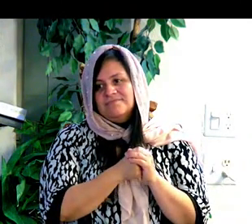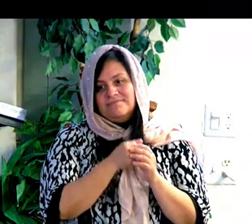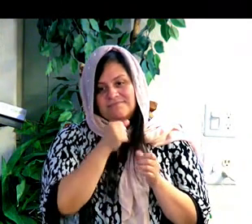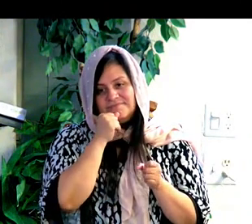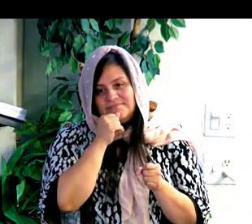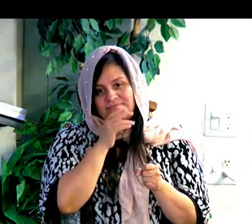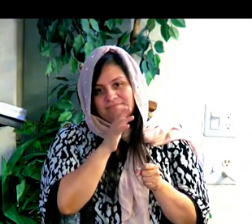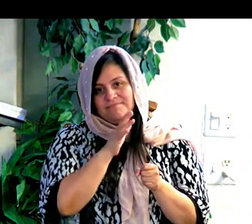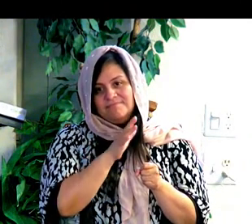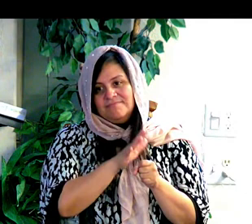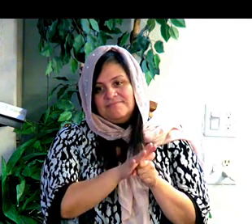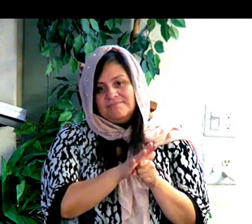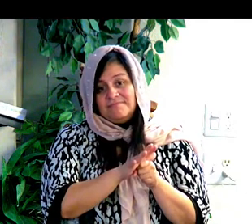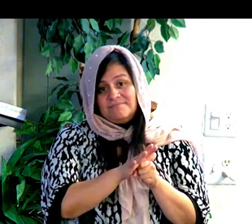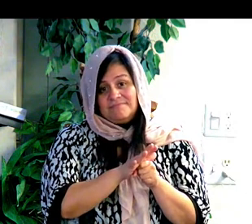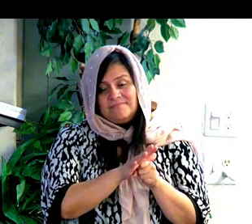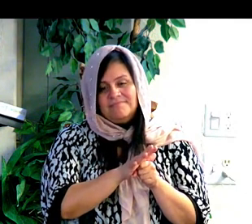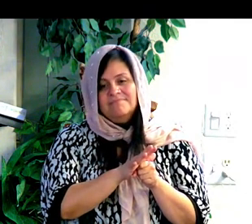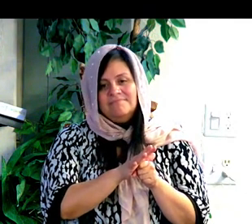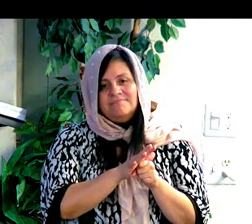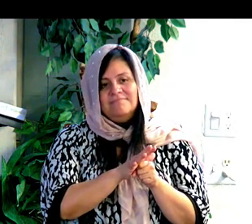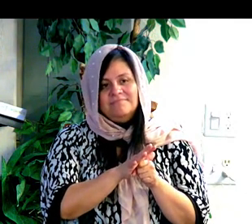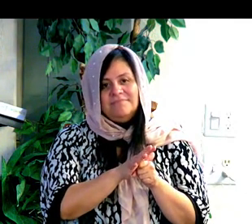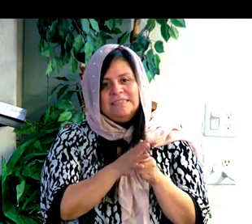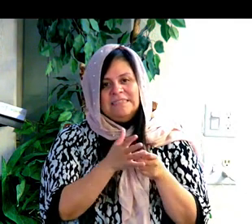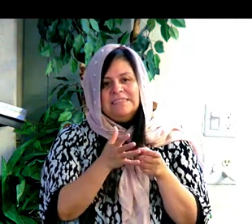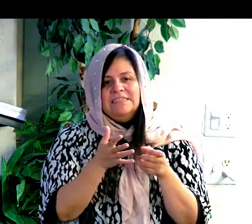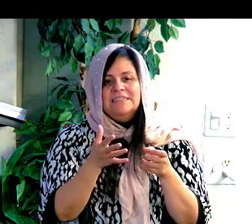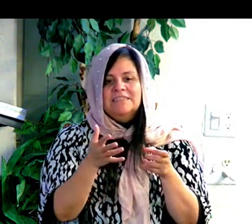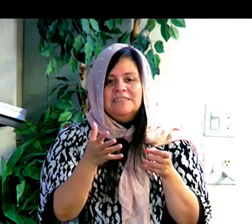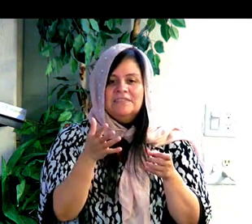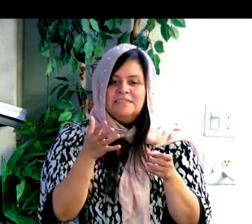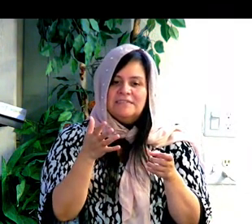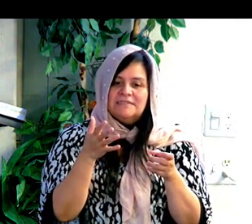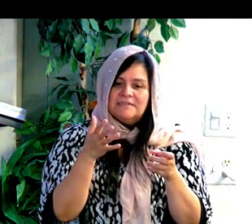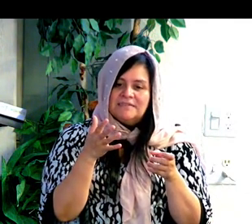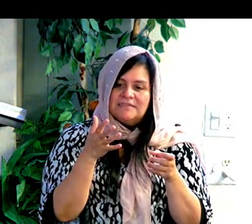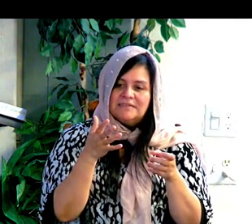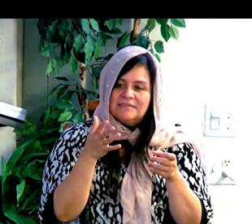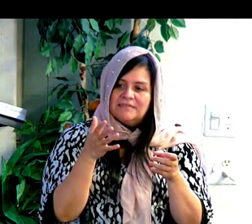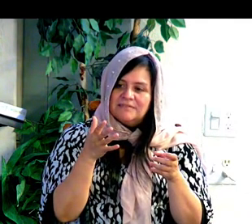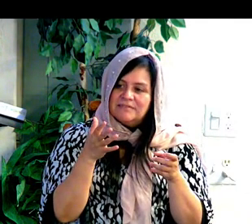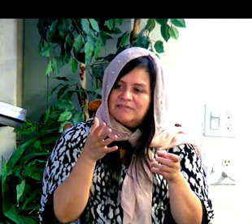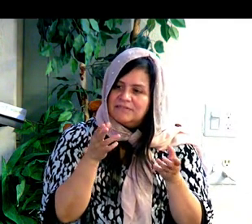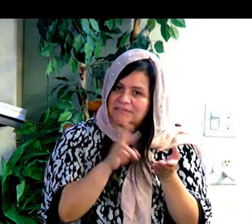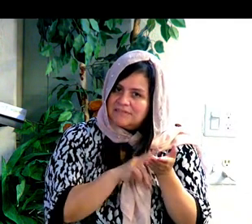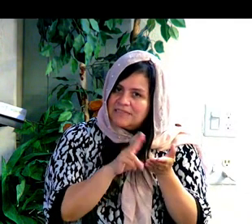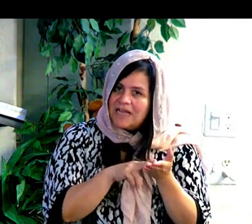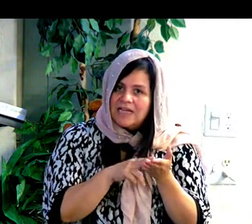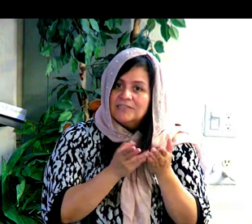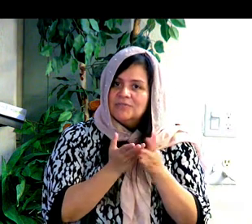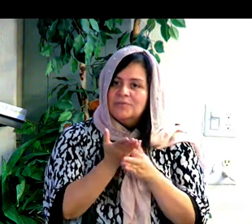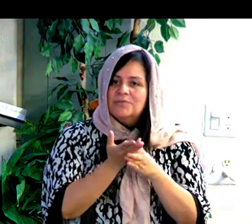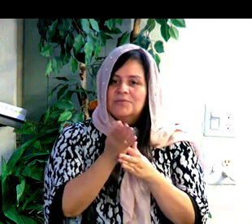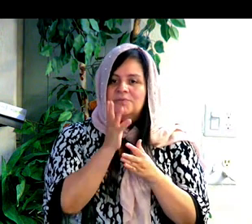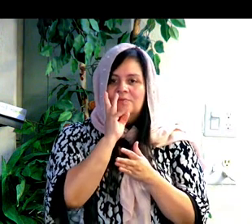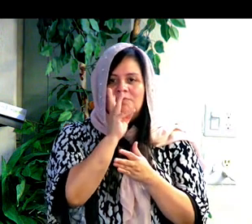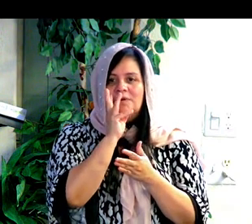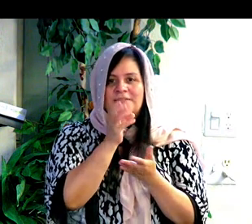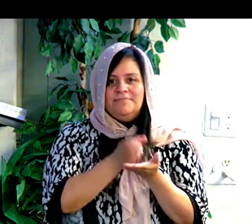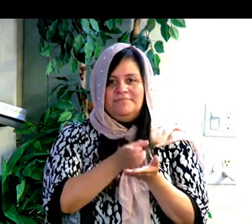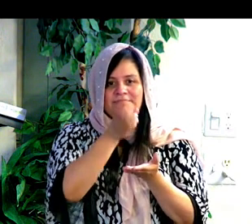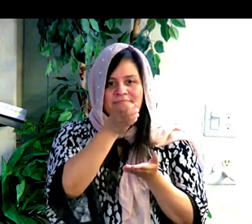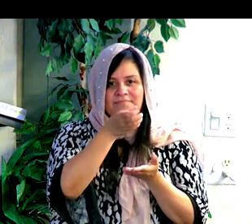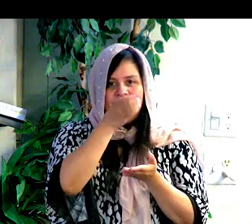with a cup of wine. Y después todas esas promesas y votos todo es sellado con una copa de vino. Today we look dimly in a mirror.